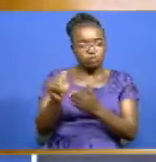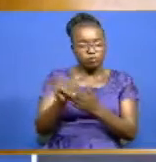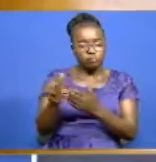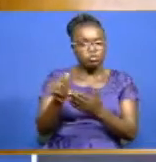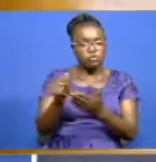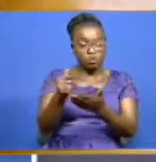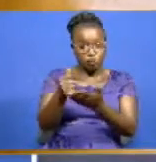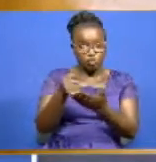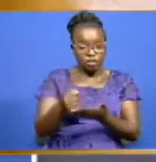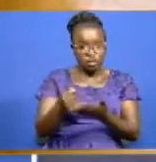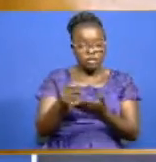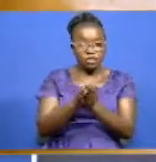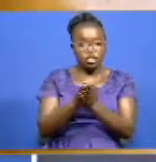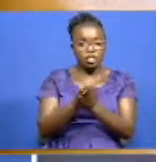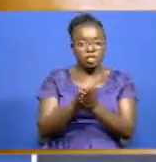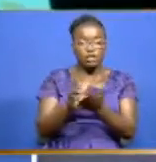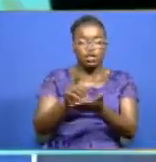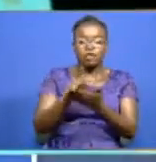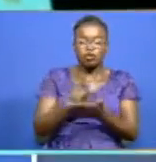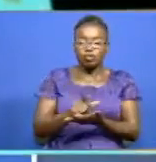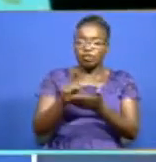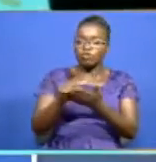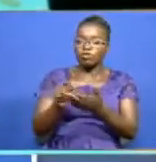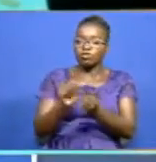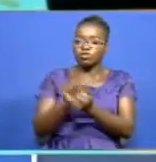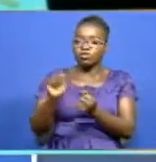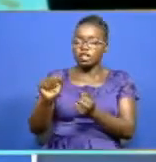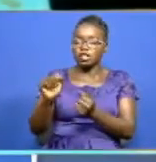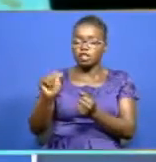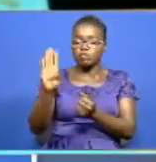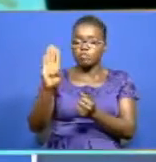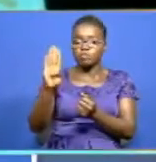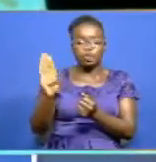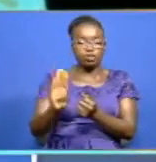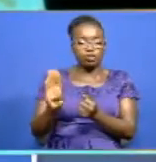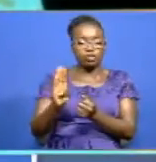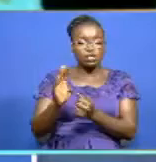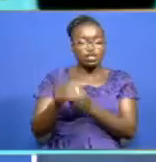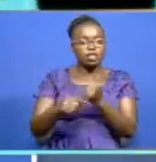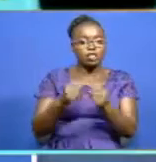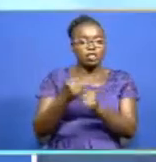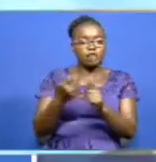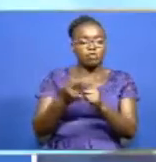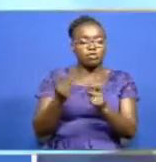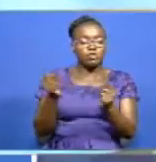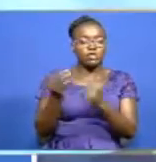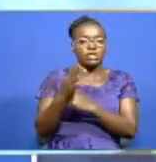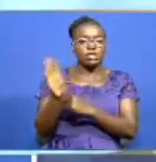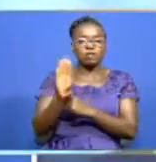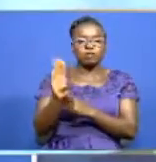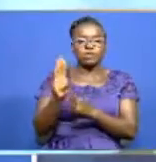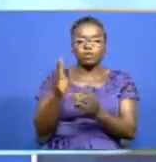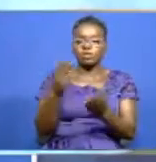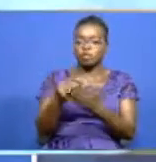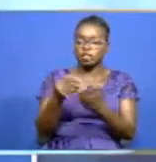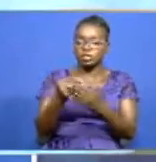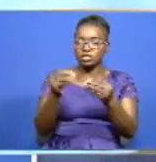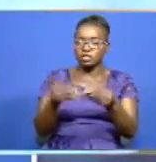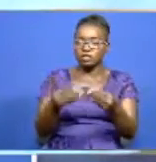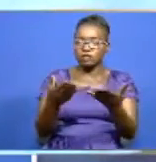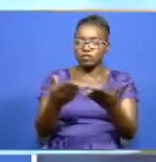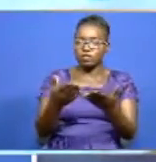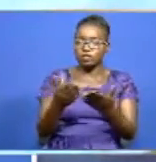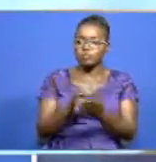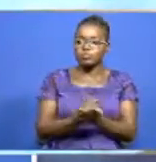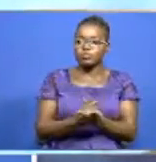billion shillings in 5 years from the 13.5 billion shillings disbursed so far. The fund will also,